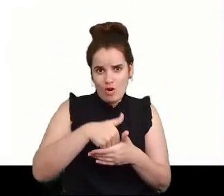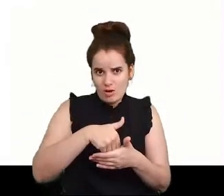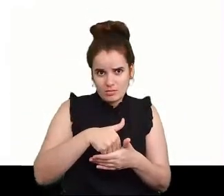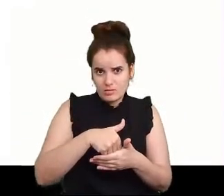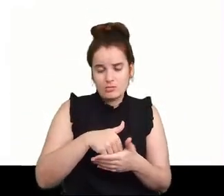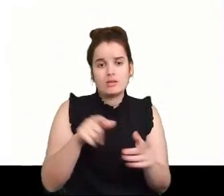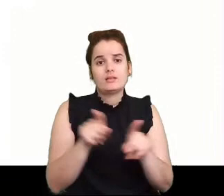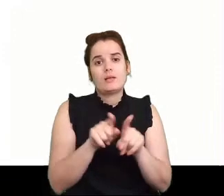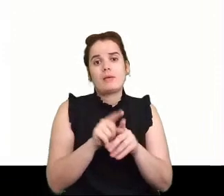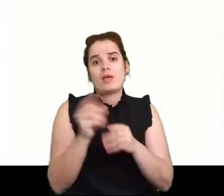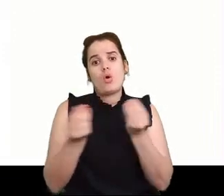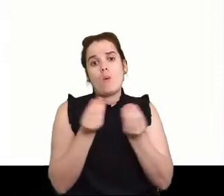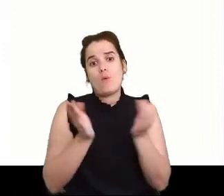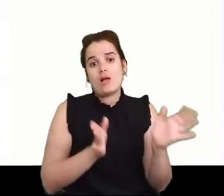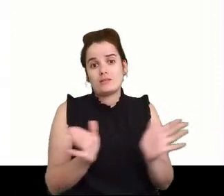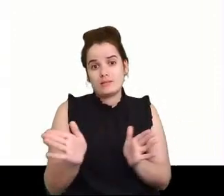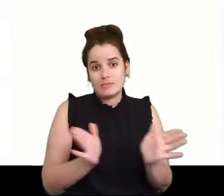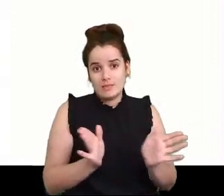Let's see.